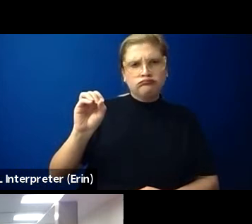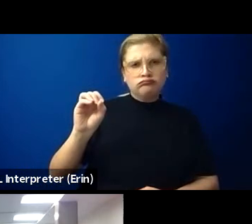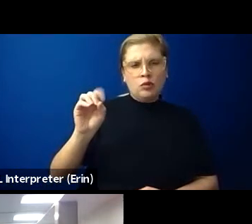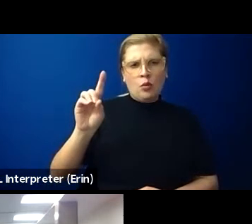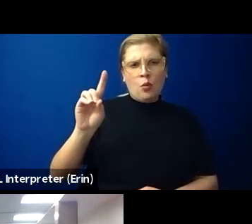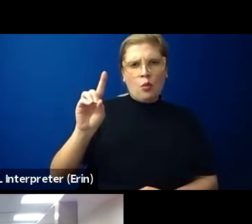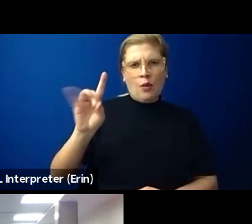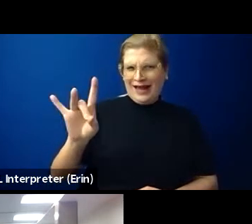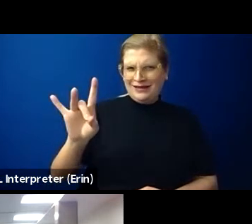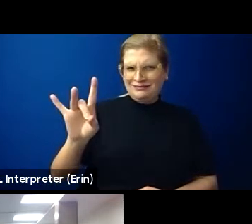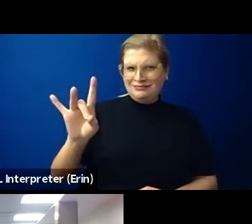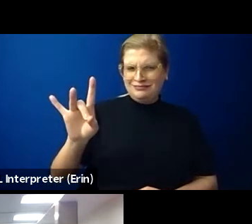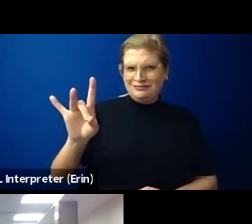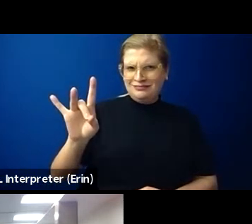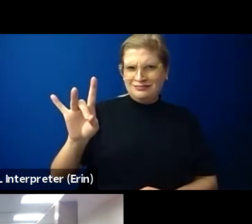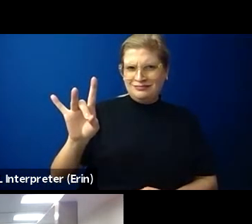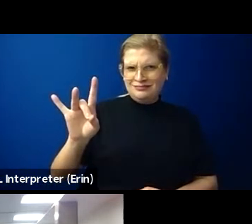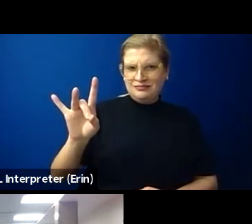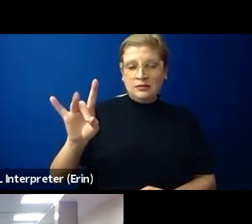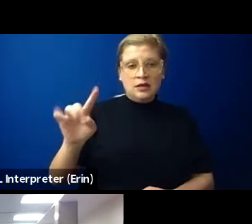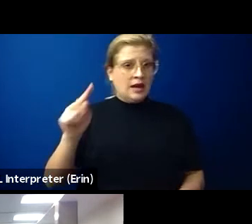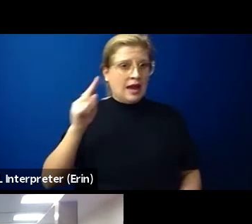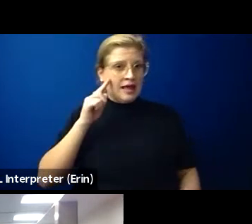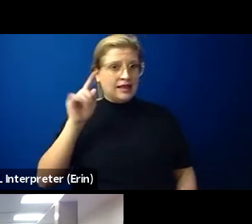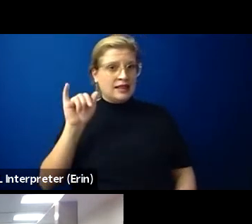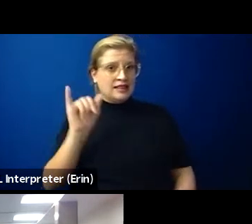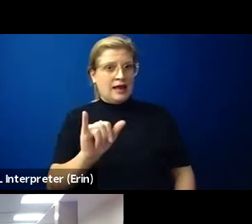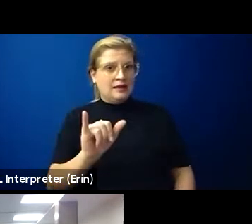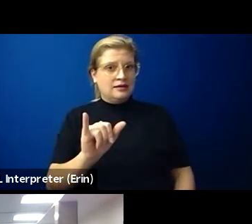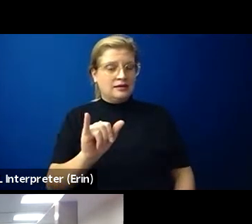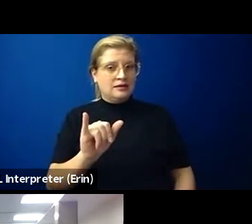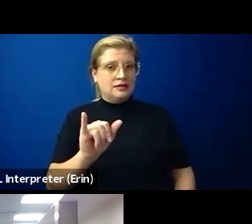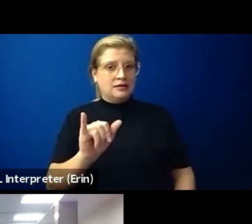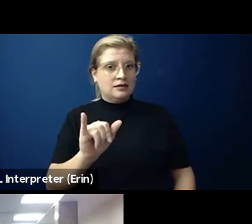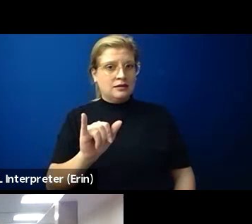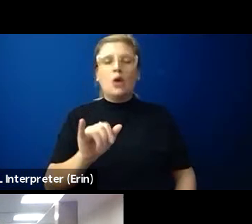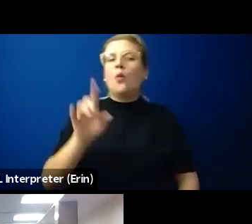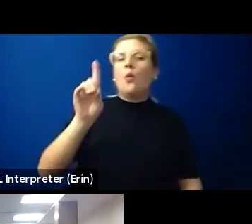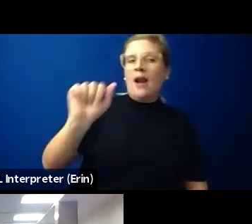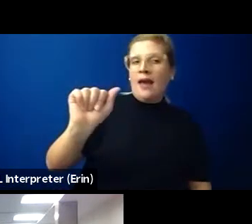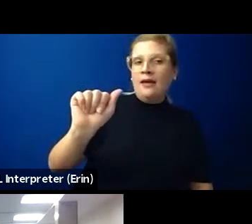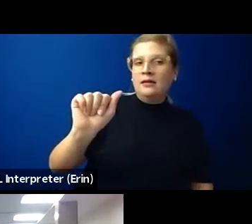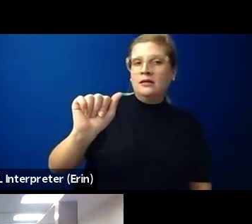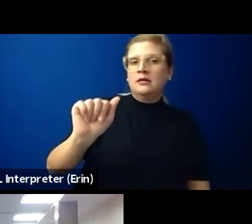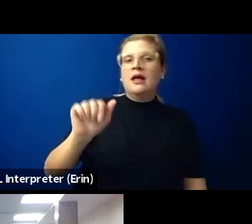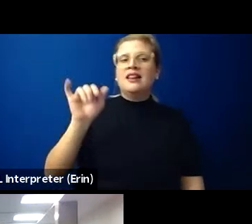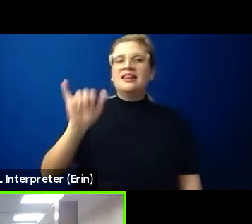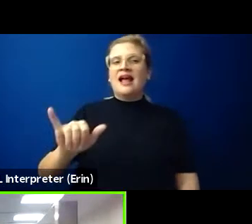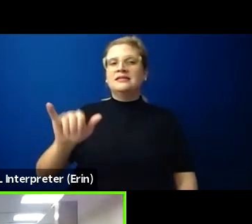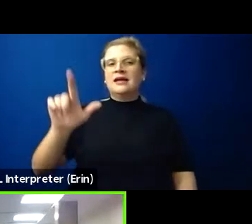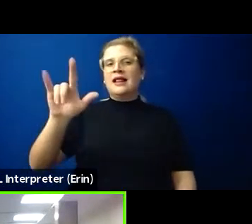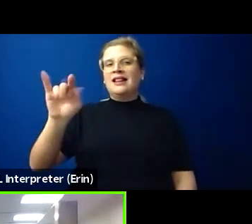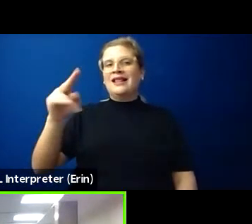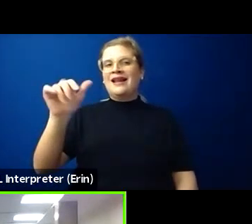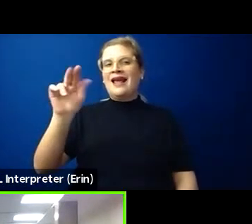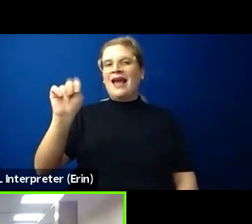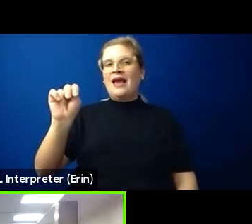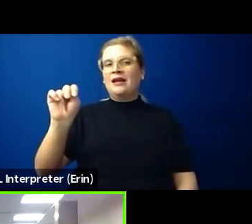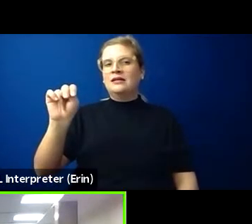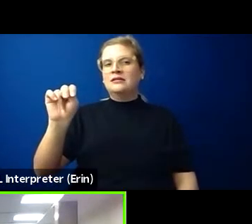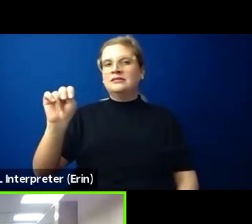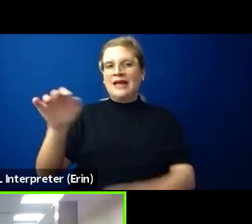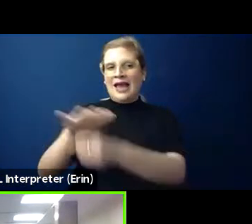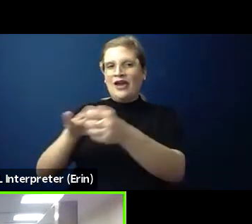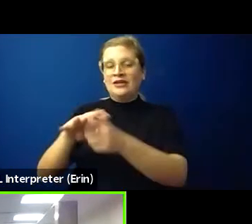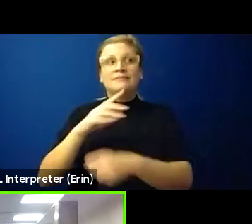118. I think that is in Commissioner Linehan's area. Yes, that is one of the